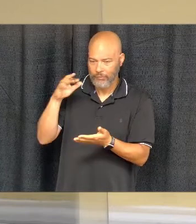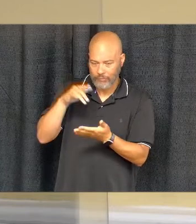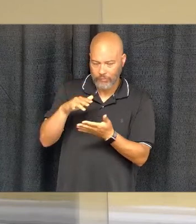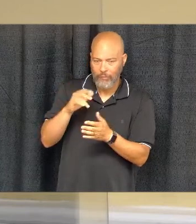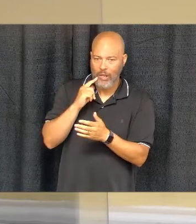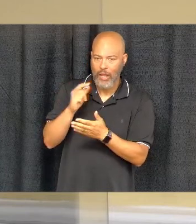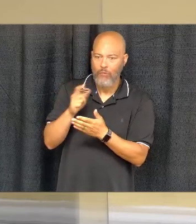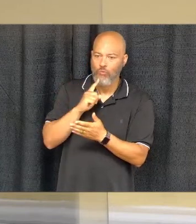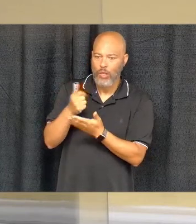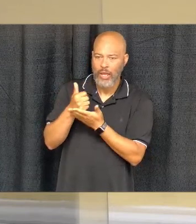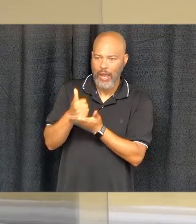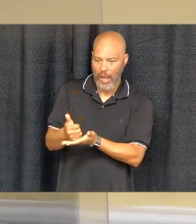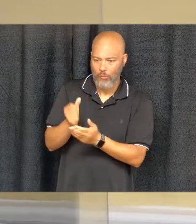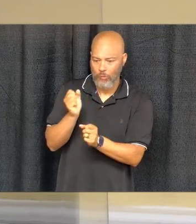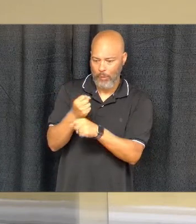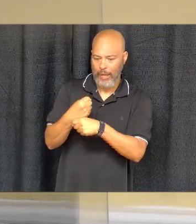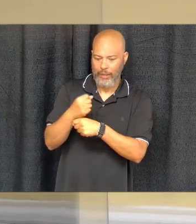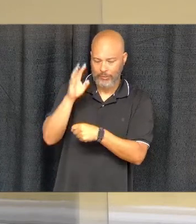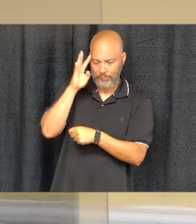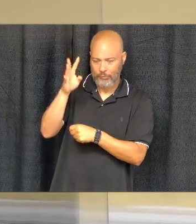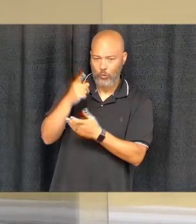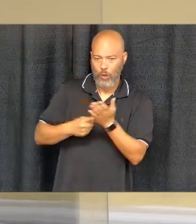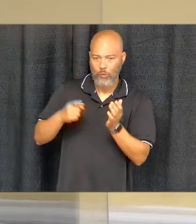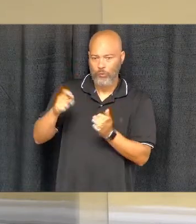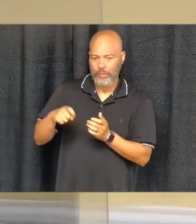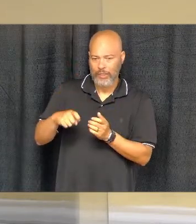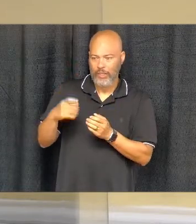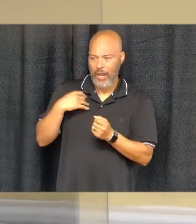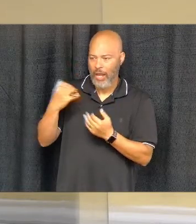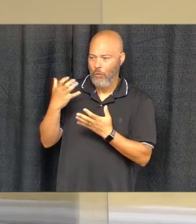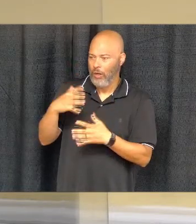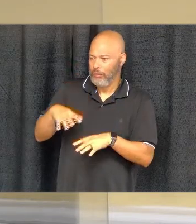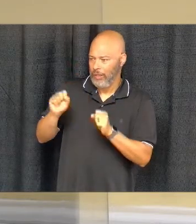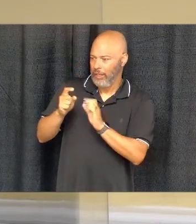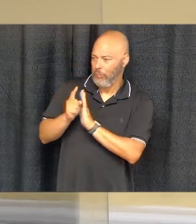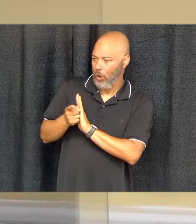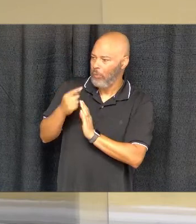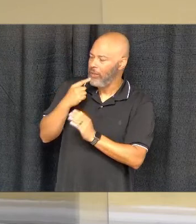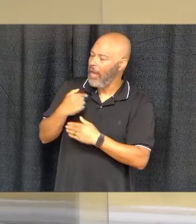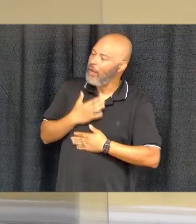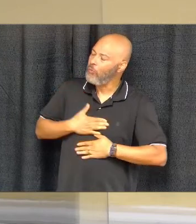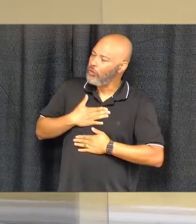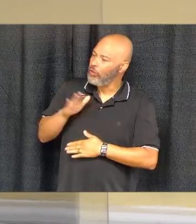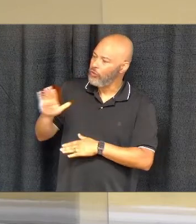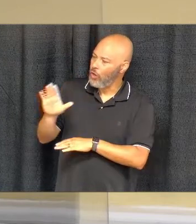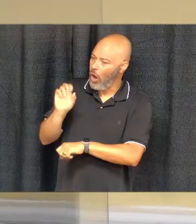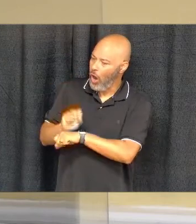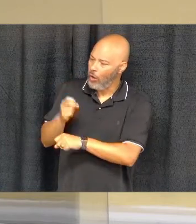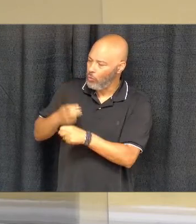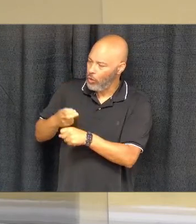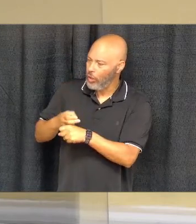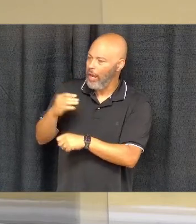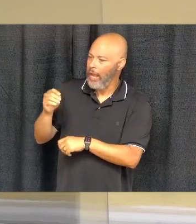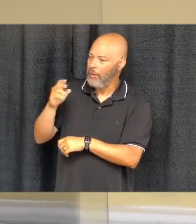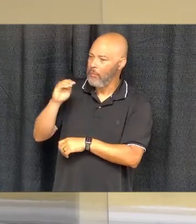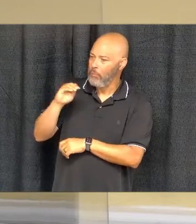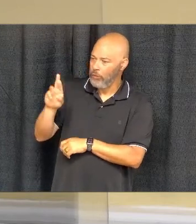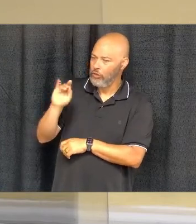to help really craft what was needed here. And I just wanted to take that moment to say how much I appreciated it from you and Mr. Smith.